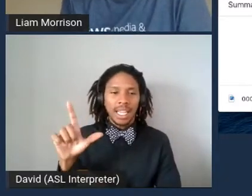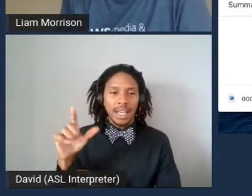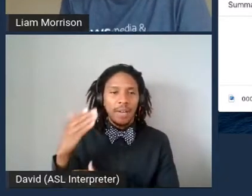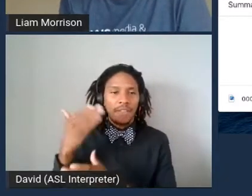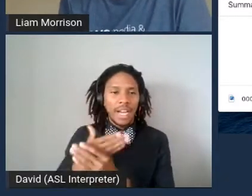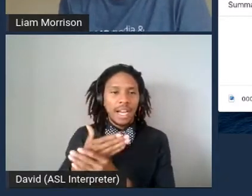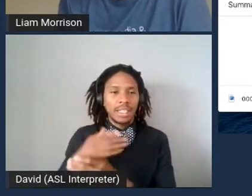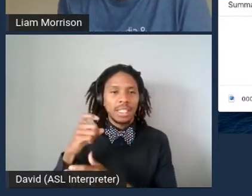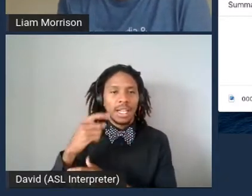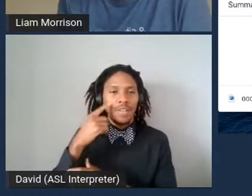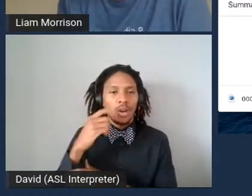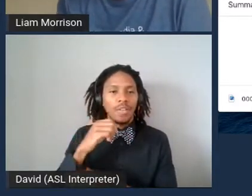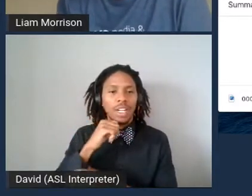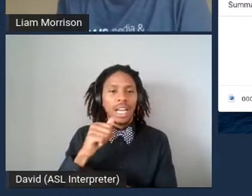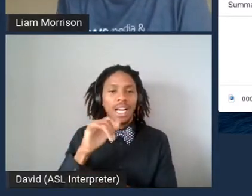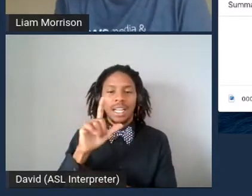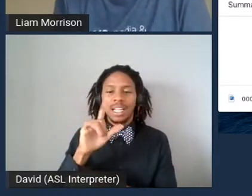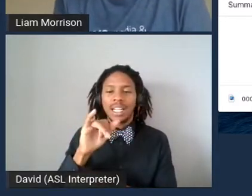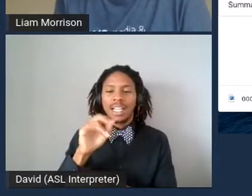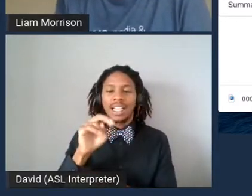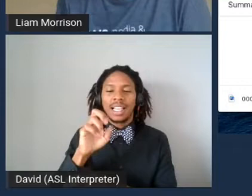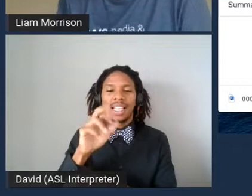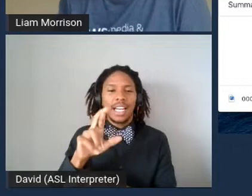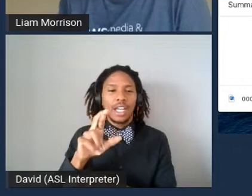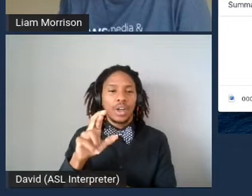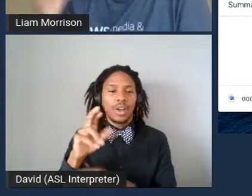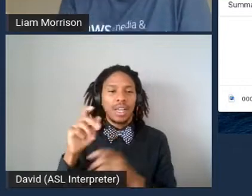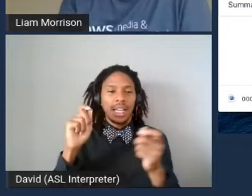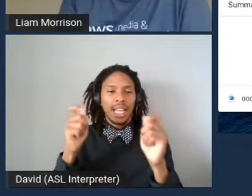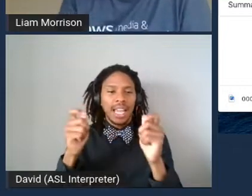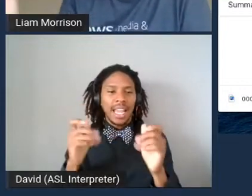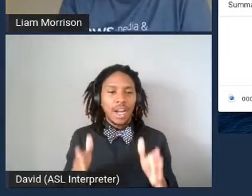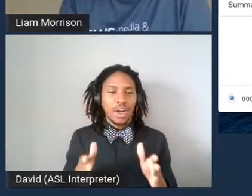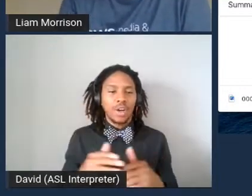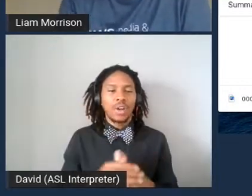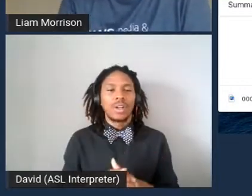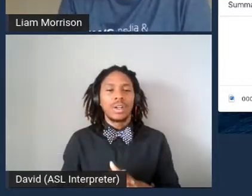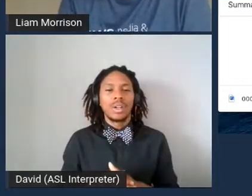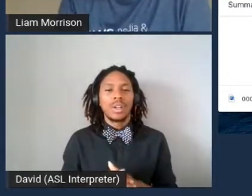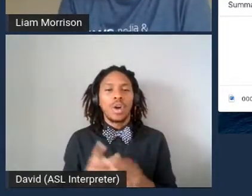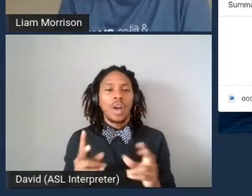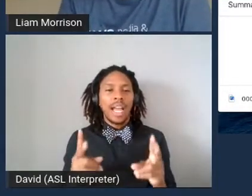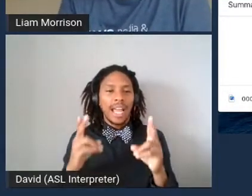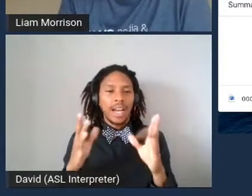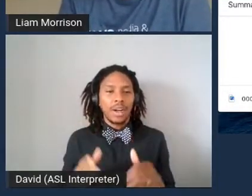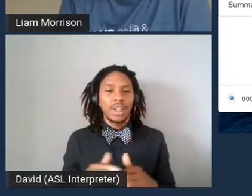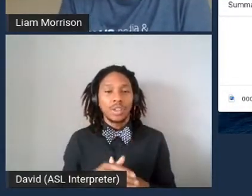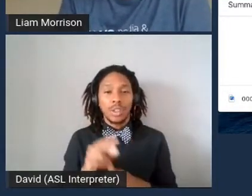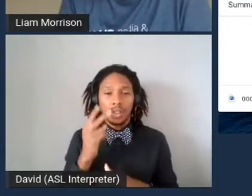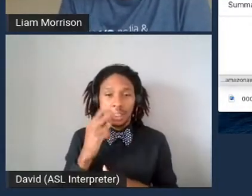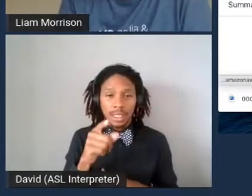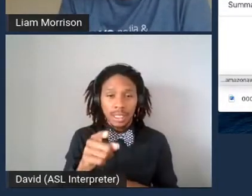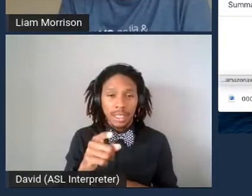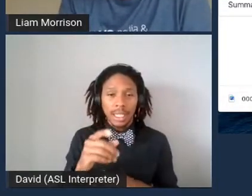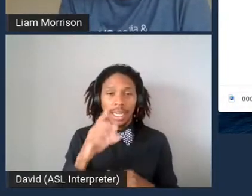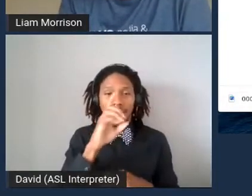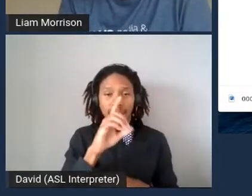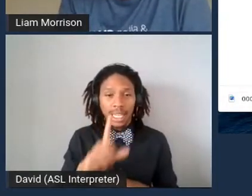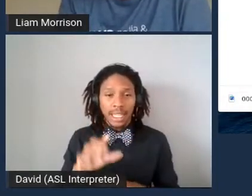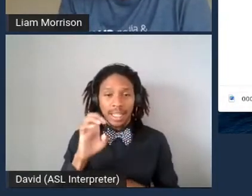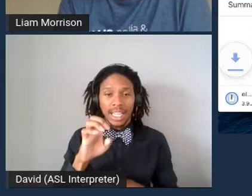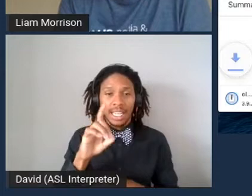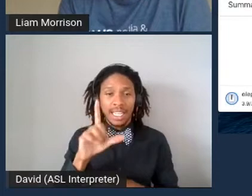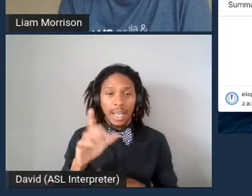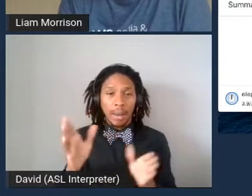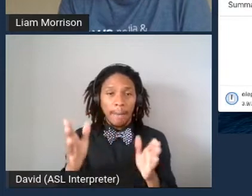needed for a nonlinear editor. So that's what this is here. So if you go here, you can say download the EDL